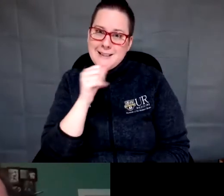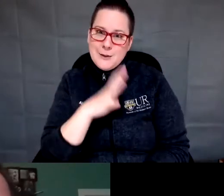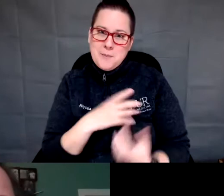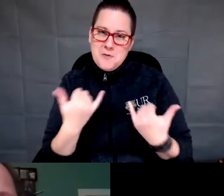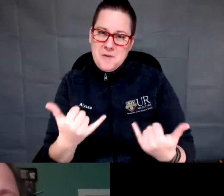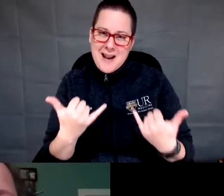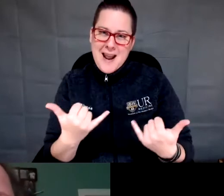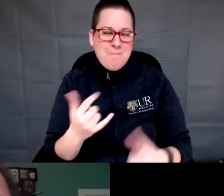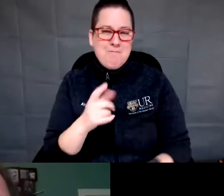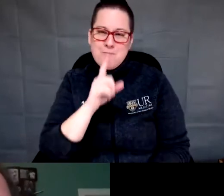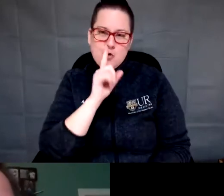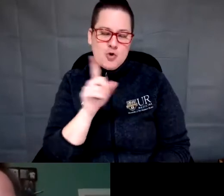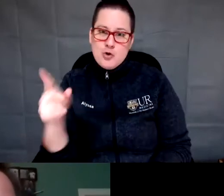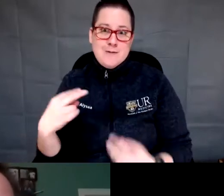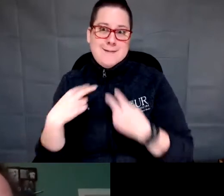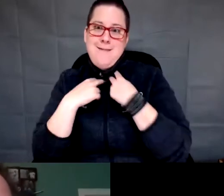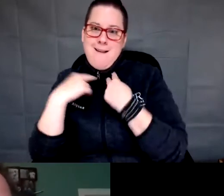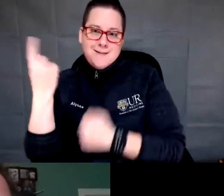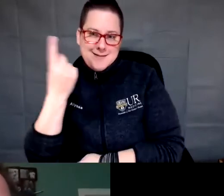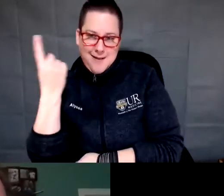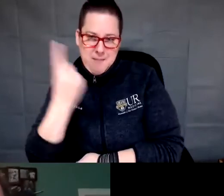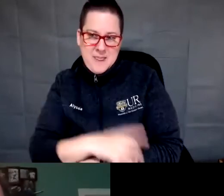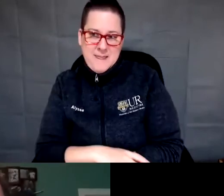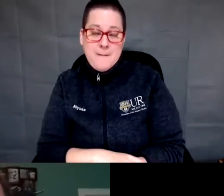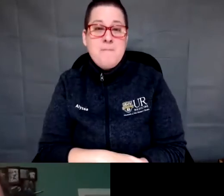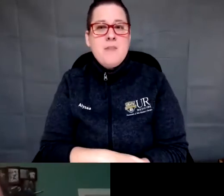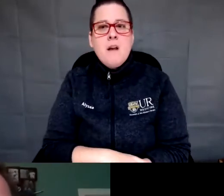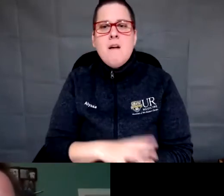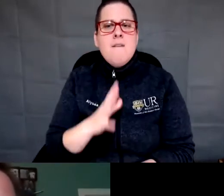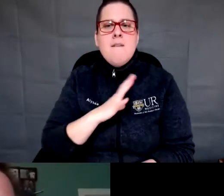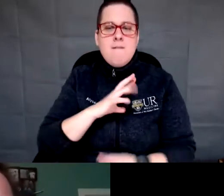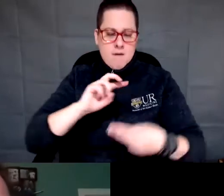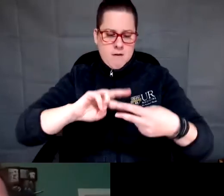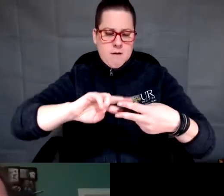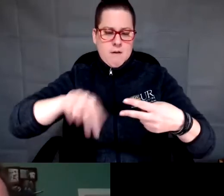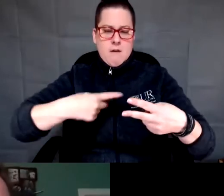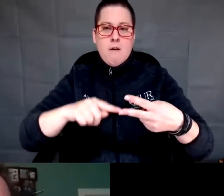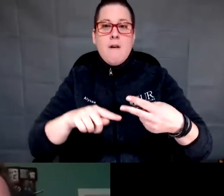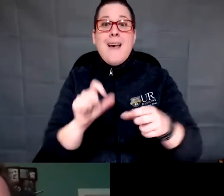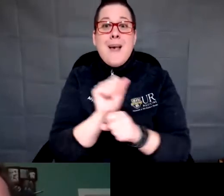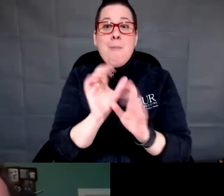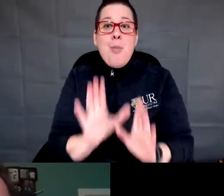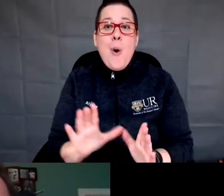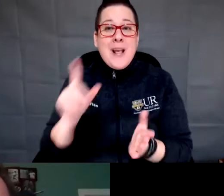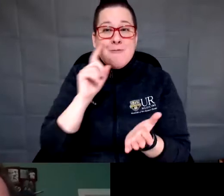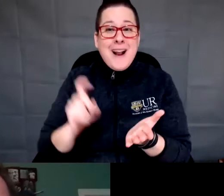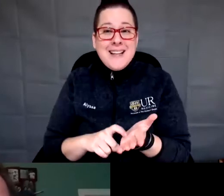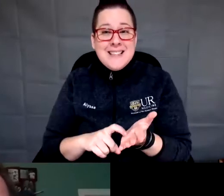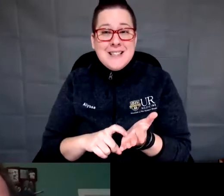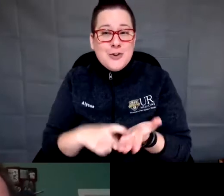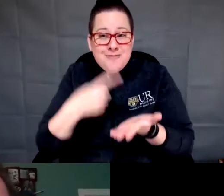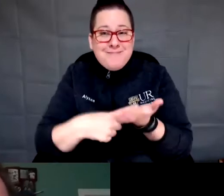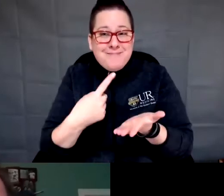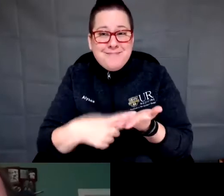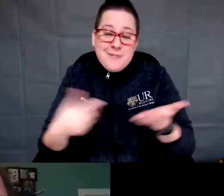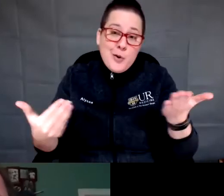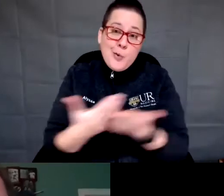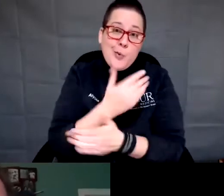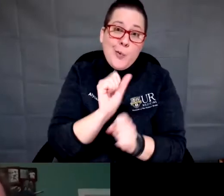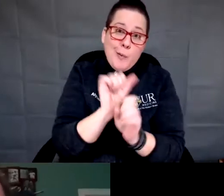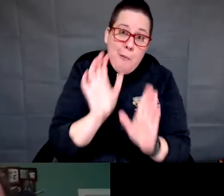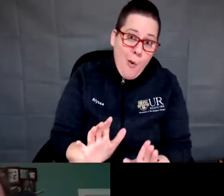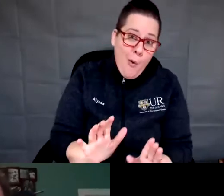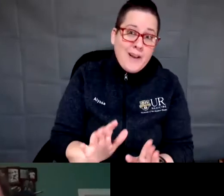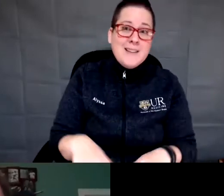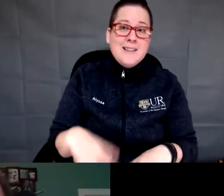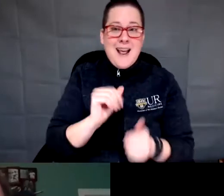sure she's just tied up in something. So why don't we go actually onto the employee recognition and talk a little bit about some of our new employees and some ways that